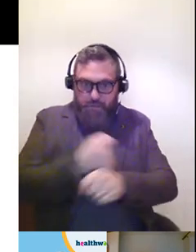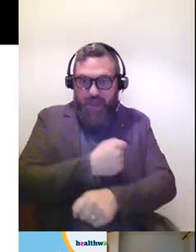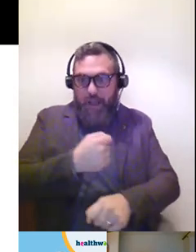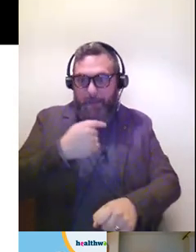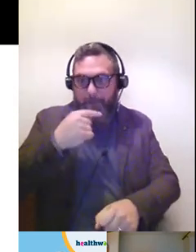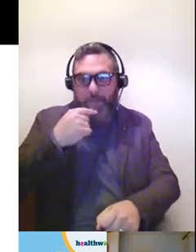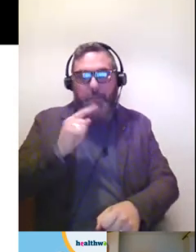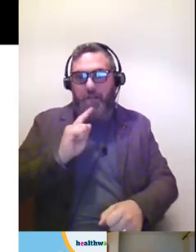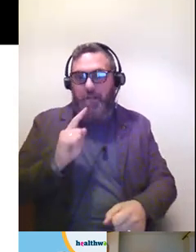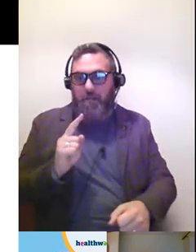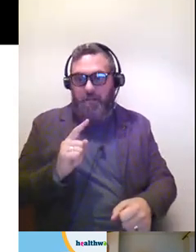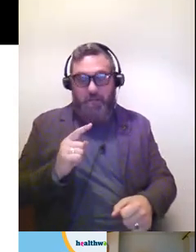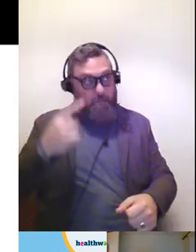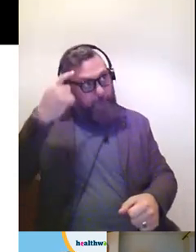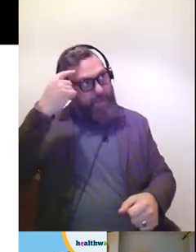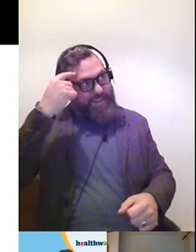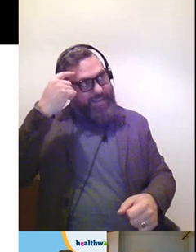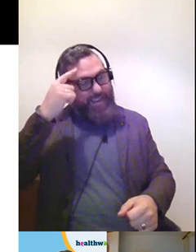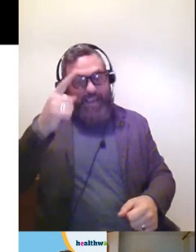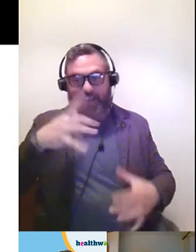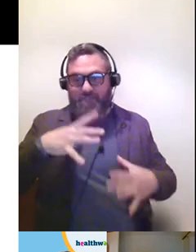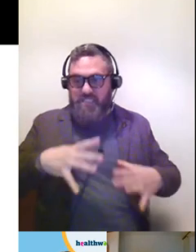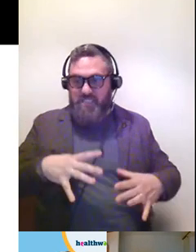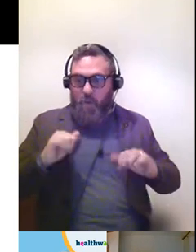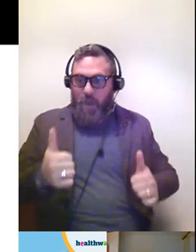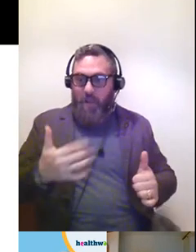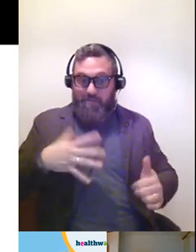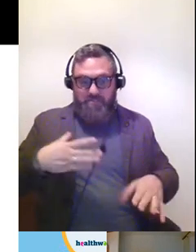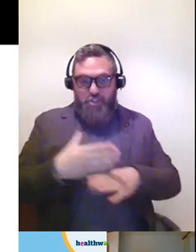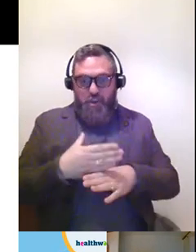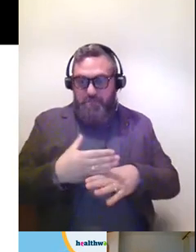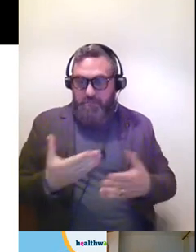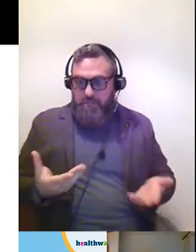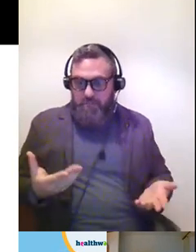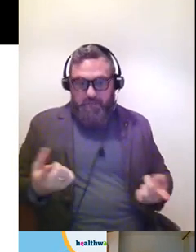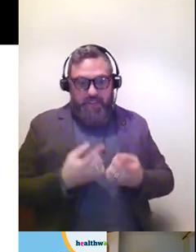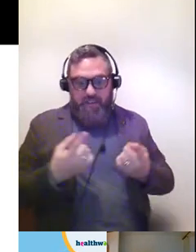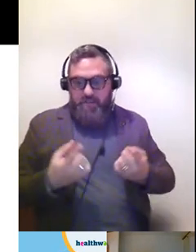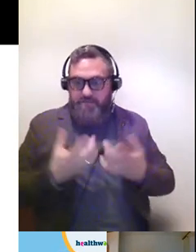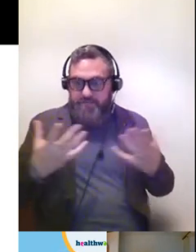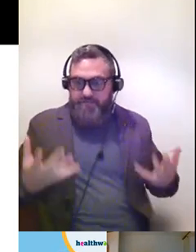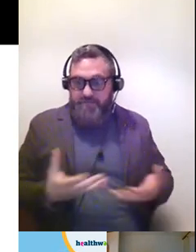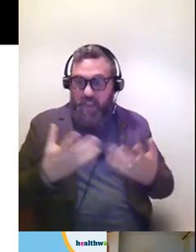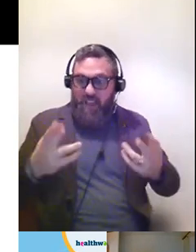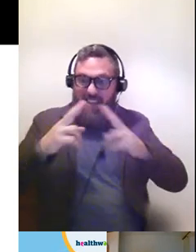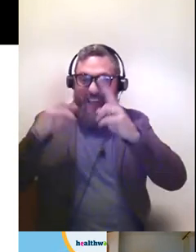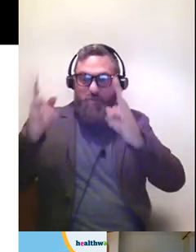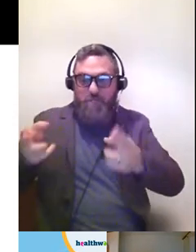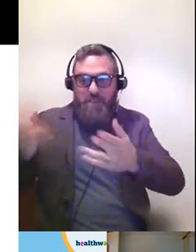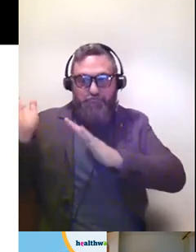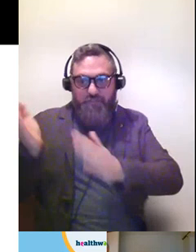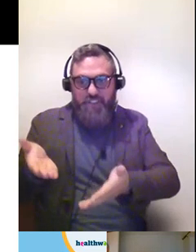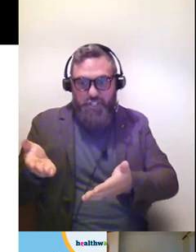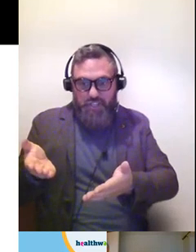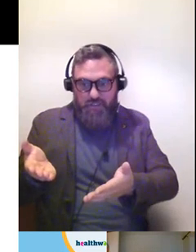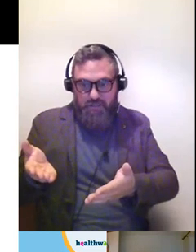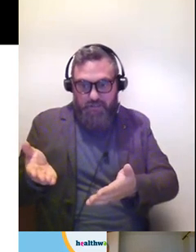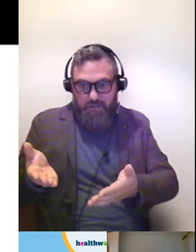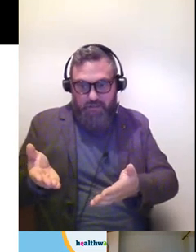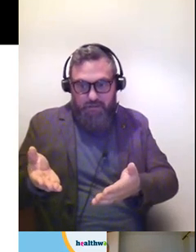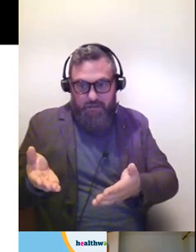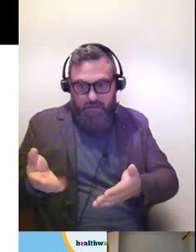to be mentally and physically healthy, as well as sort of housing provision, many of which are, you